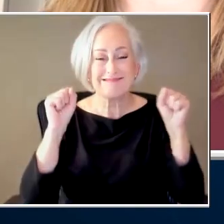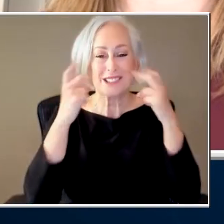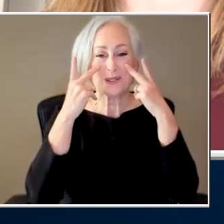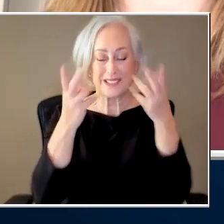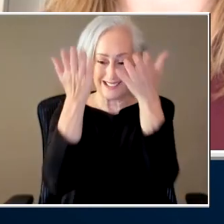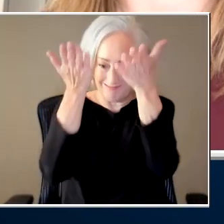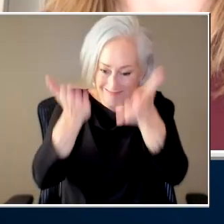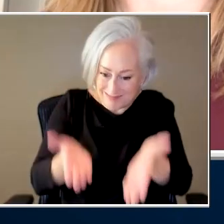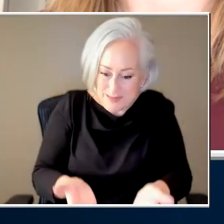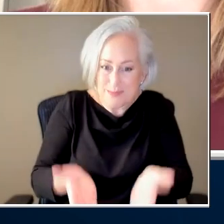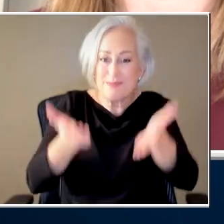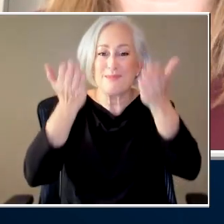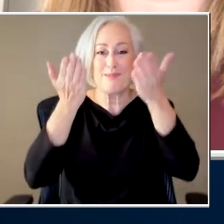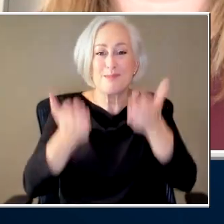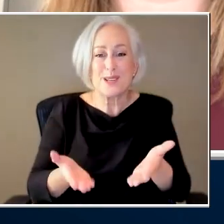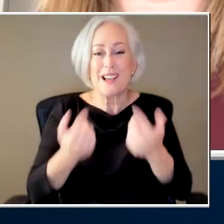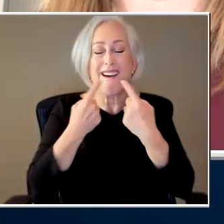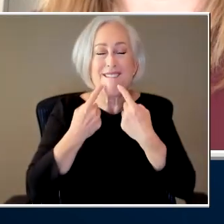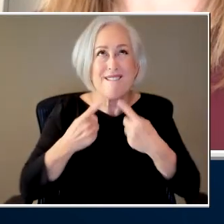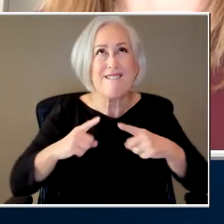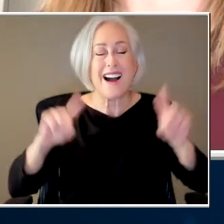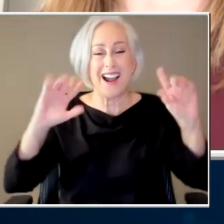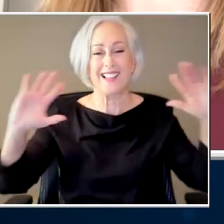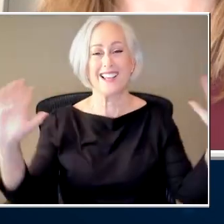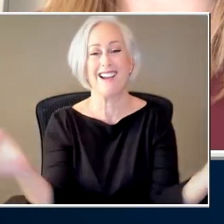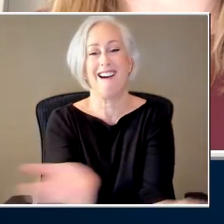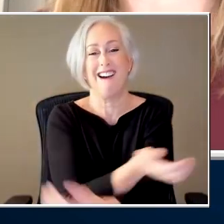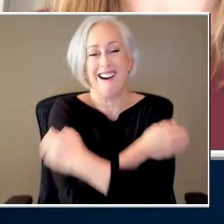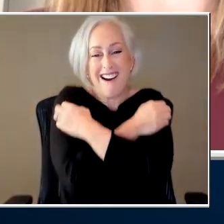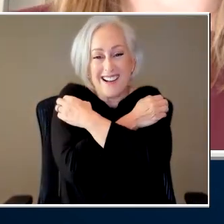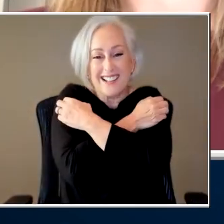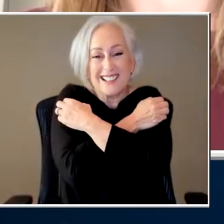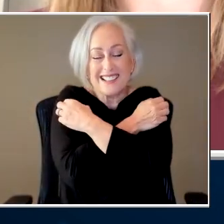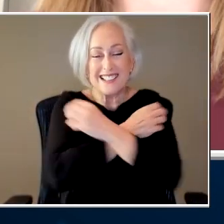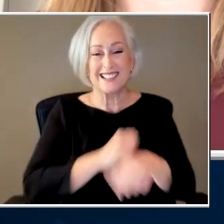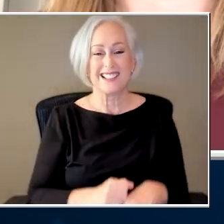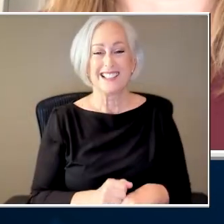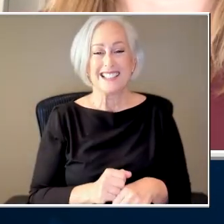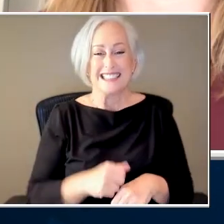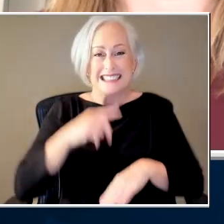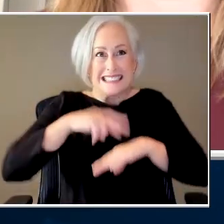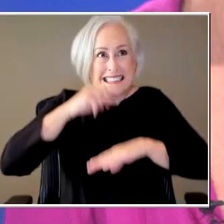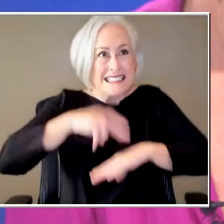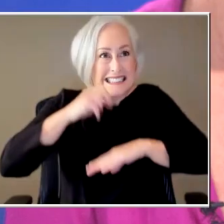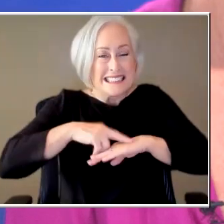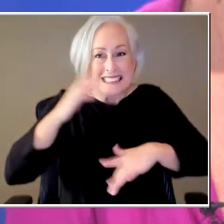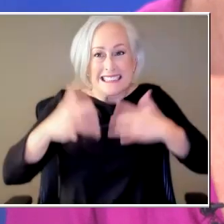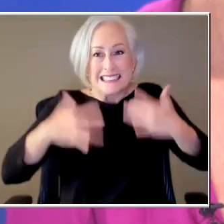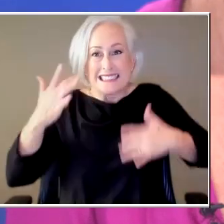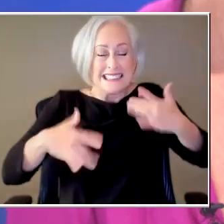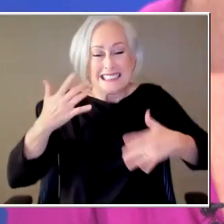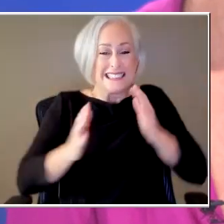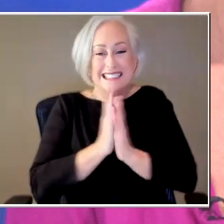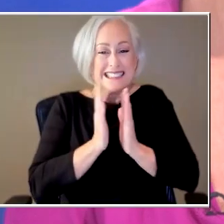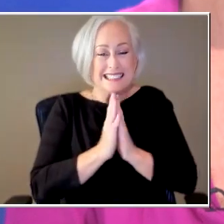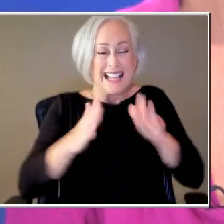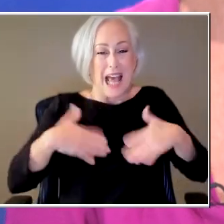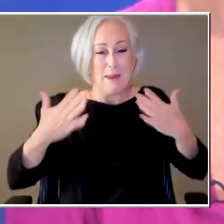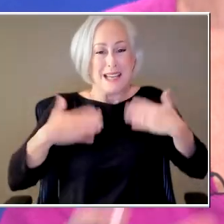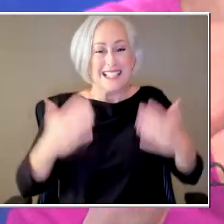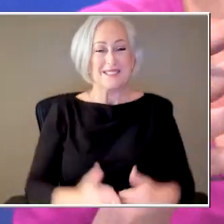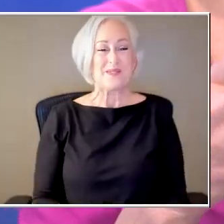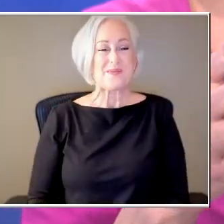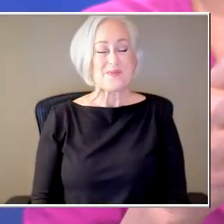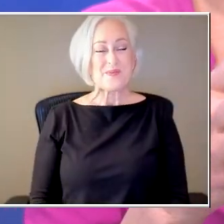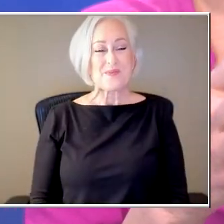person and to finally hug him. So I think we were both like little kids and we were just super happy. Well, and I want to, if you